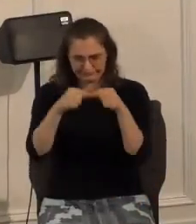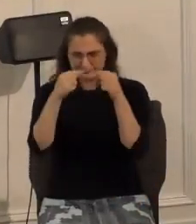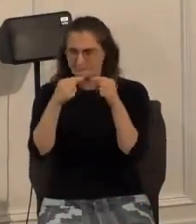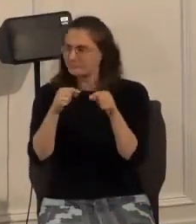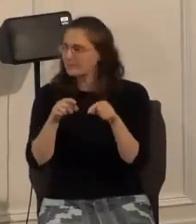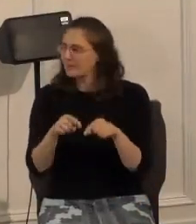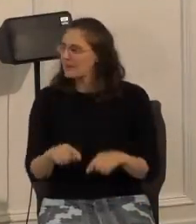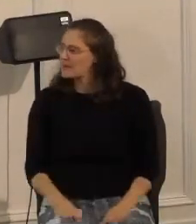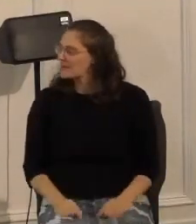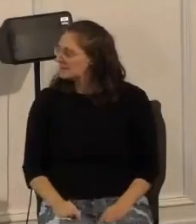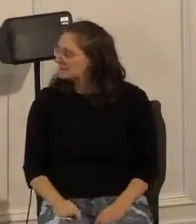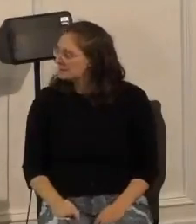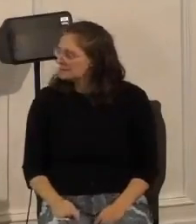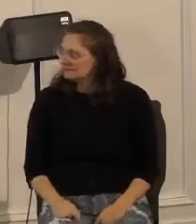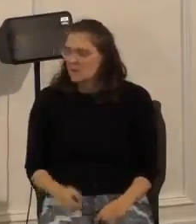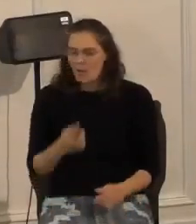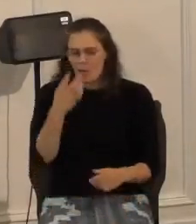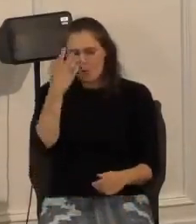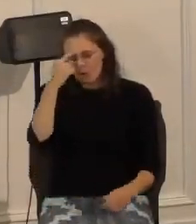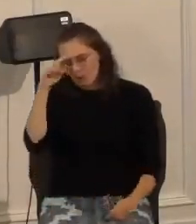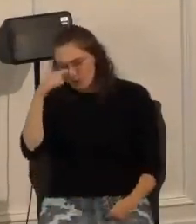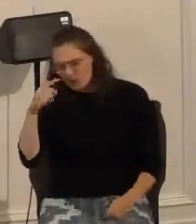spoons? Why do you think?